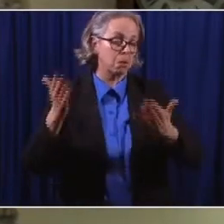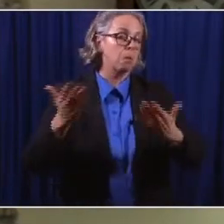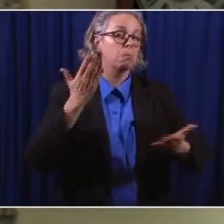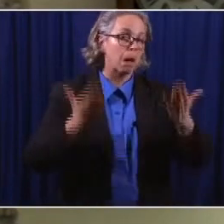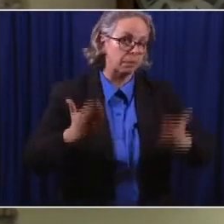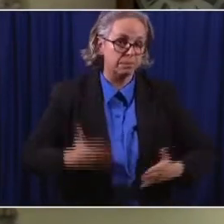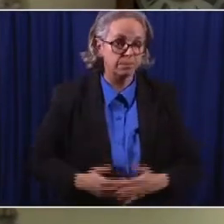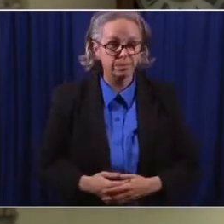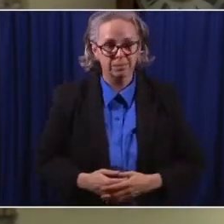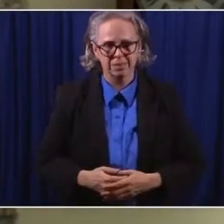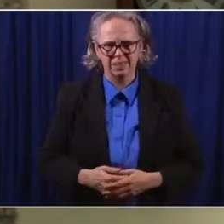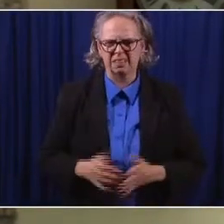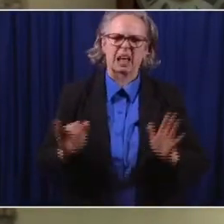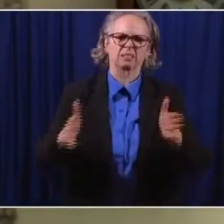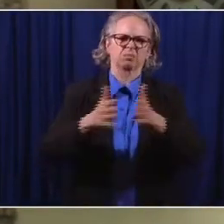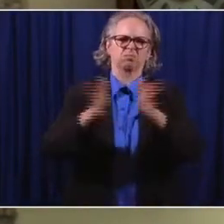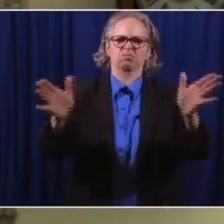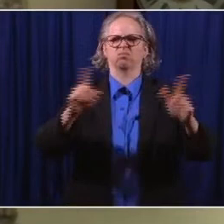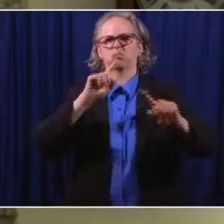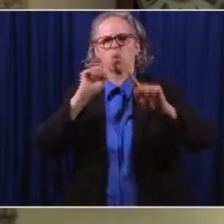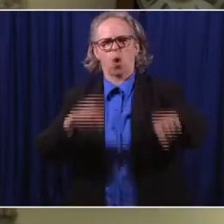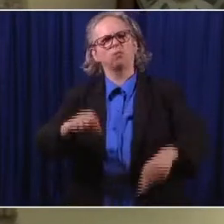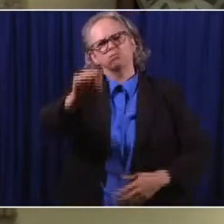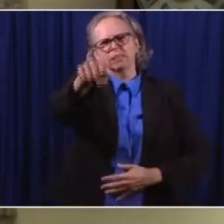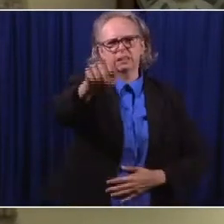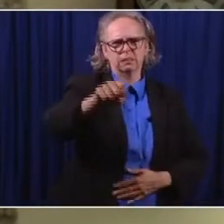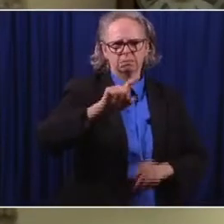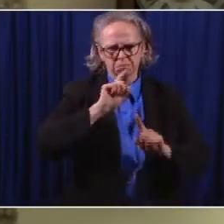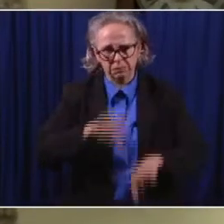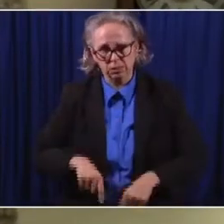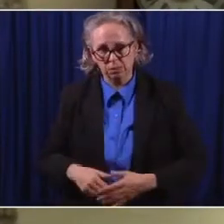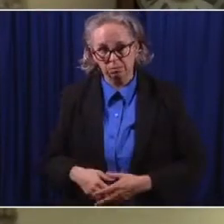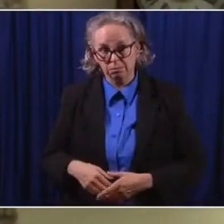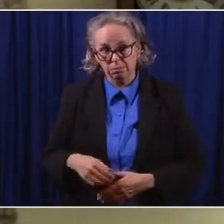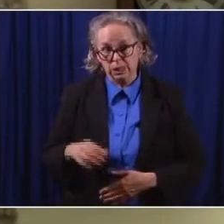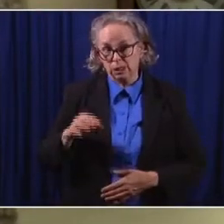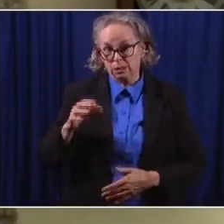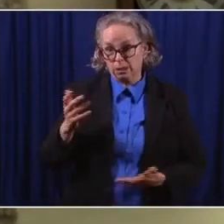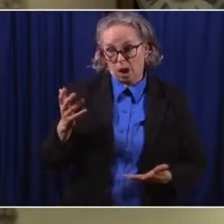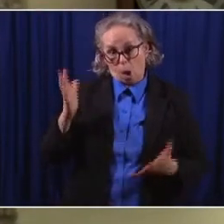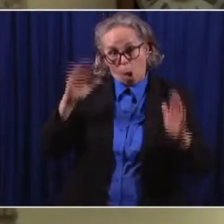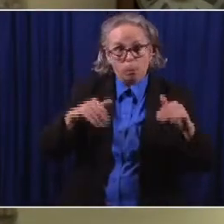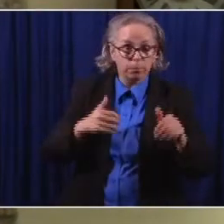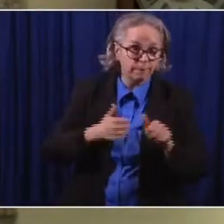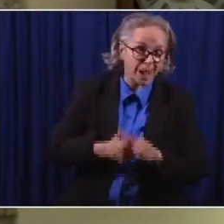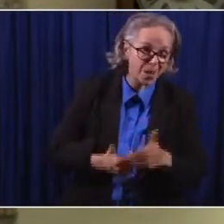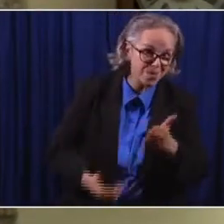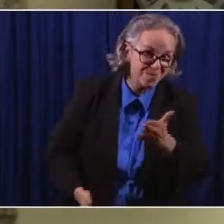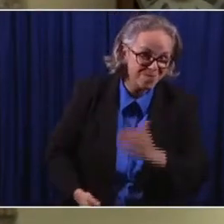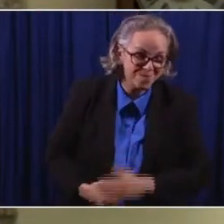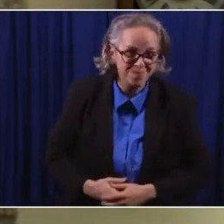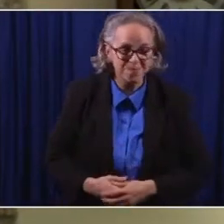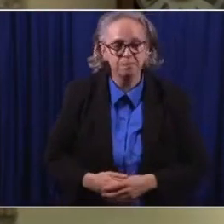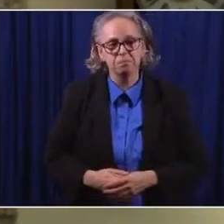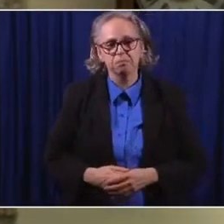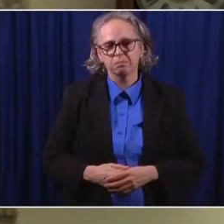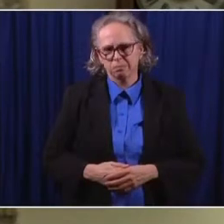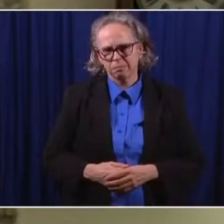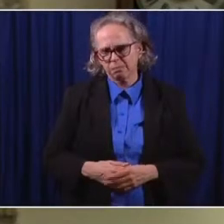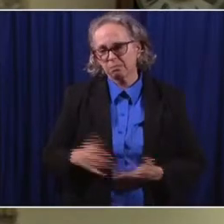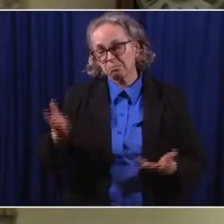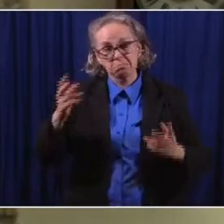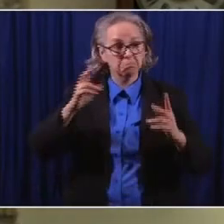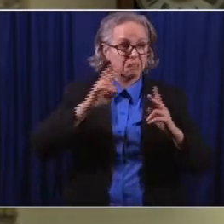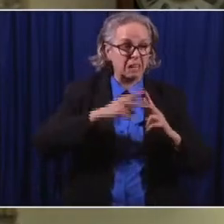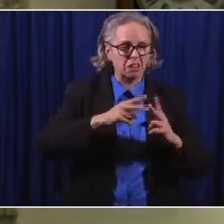general order. They would be trying, I assume they're trying to come under the general order. But again, it's 15%,